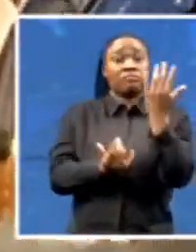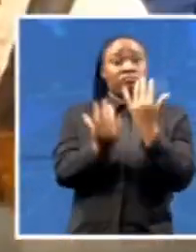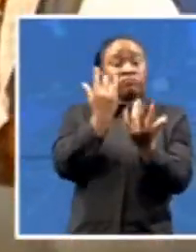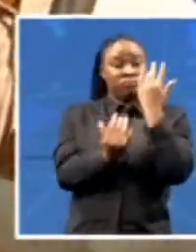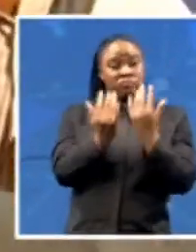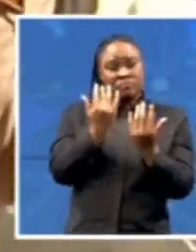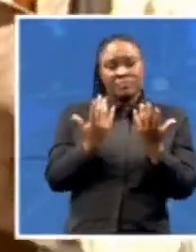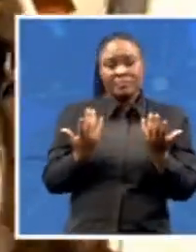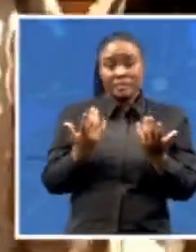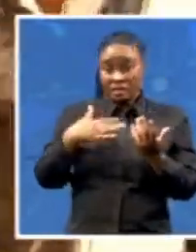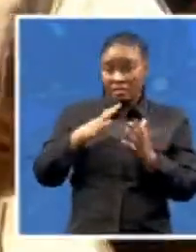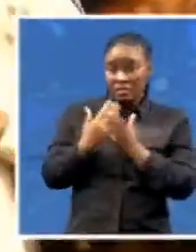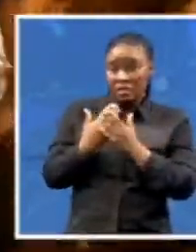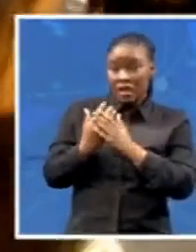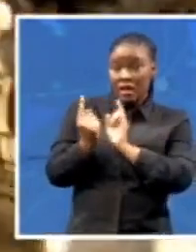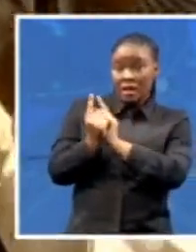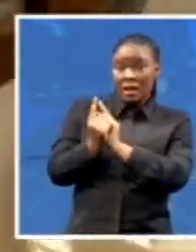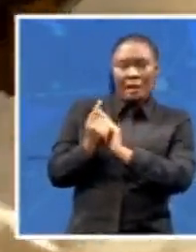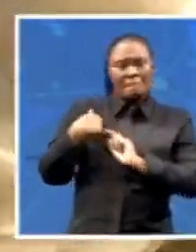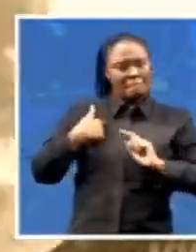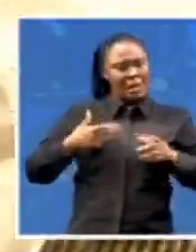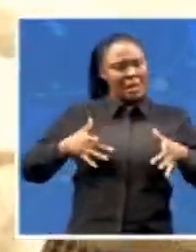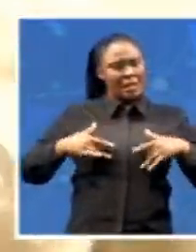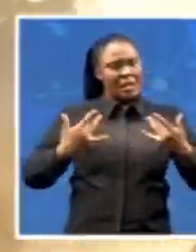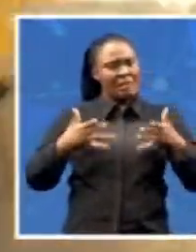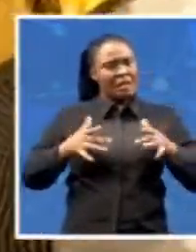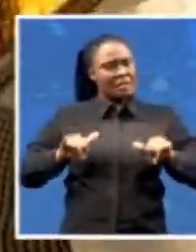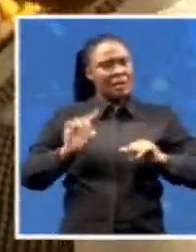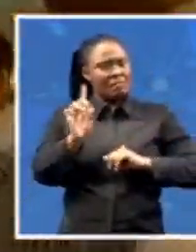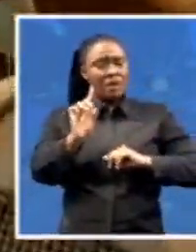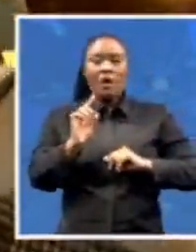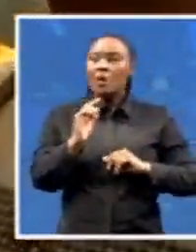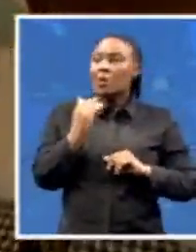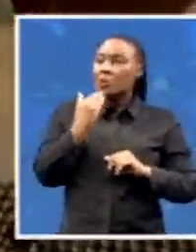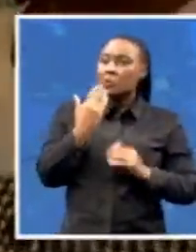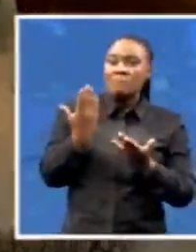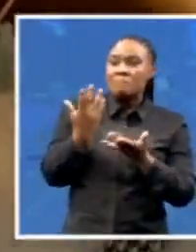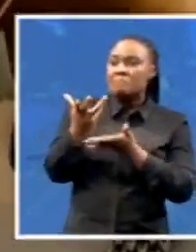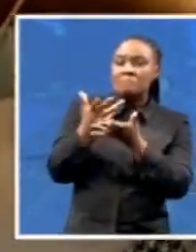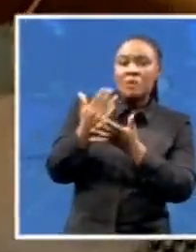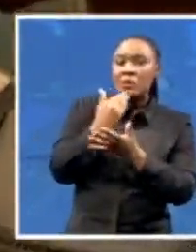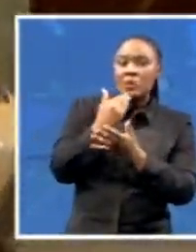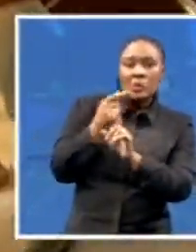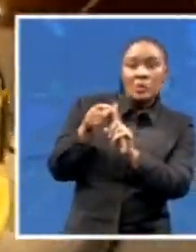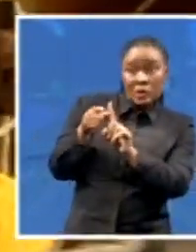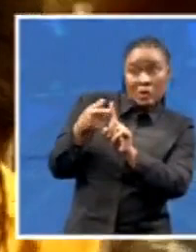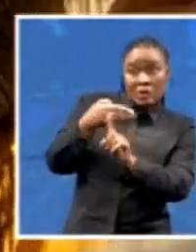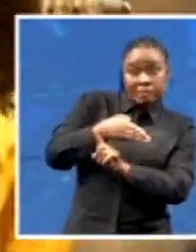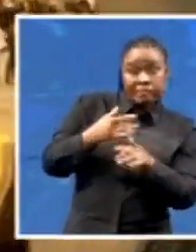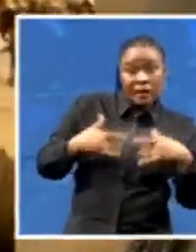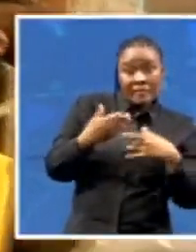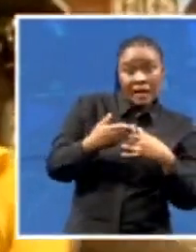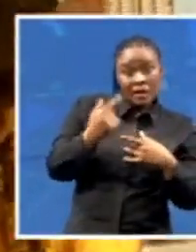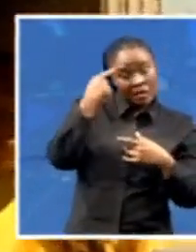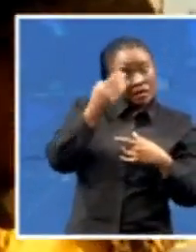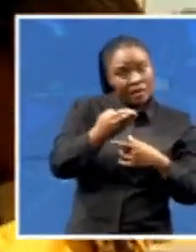No, I'm not a resident of this place. Okay, well, who would be able to speak to us? Can I just get your views, what you make of that? Yeah, no, it's not